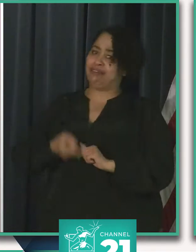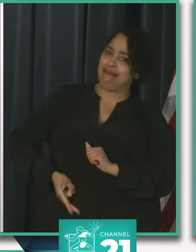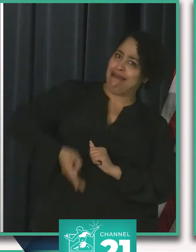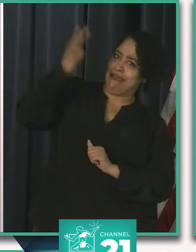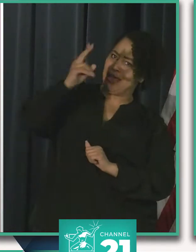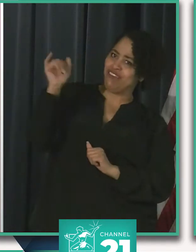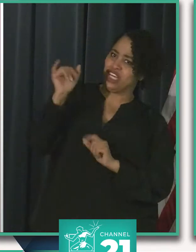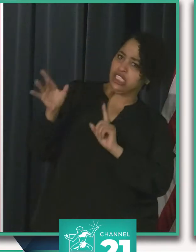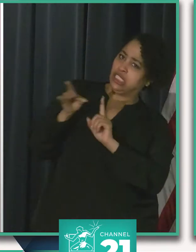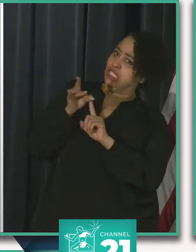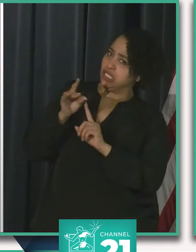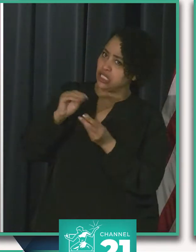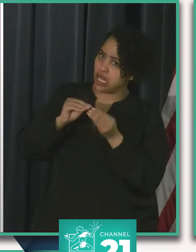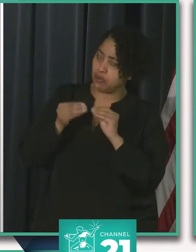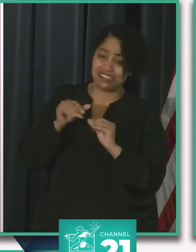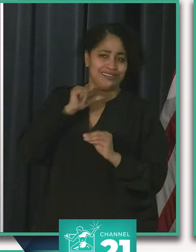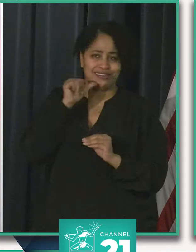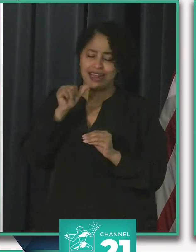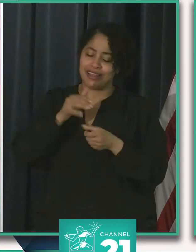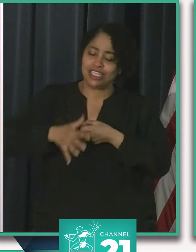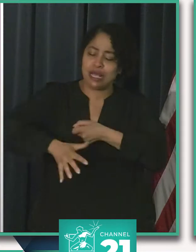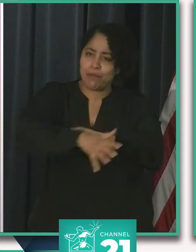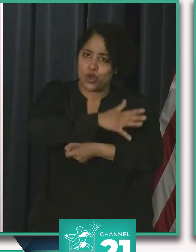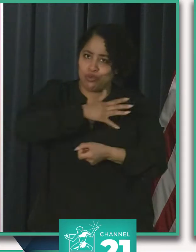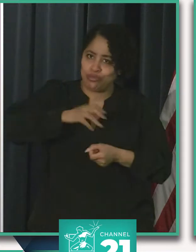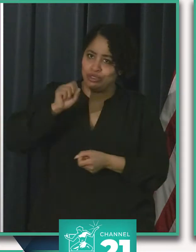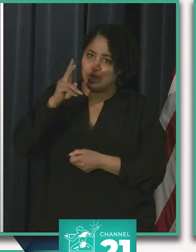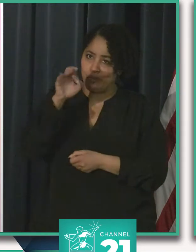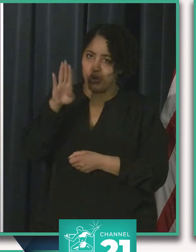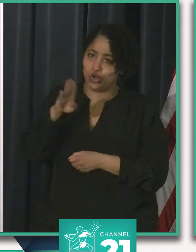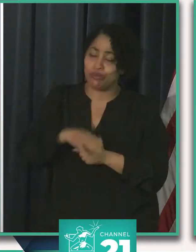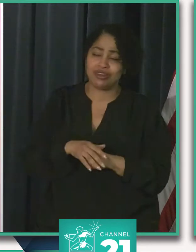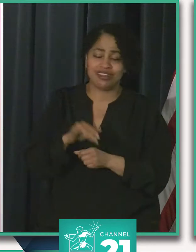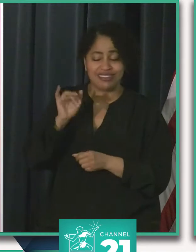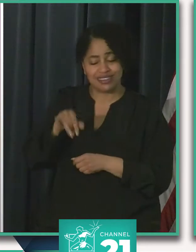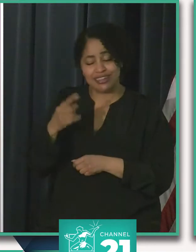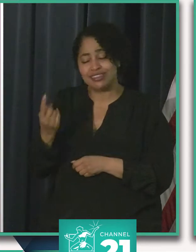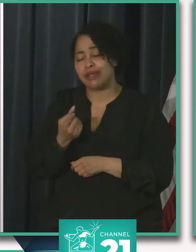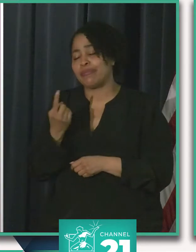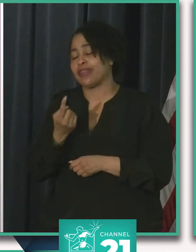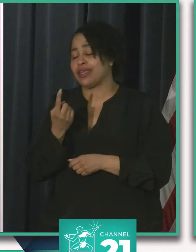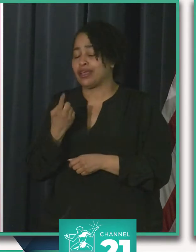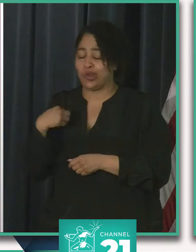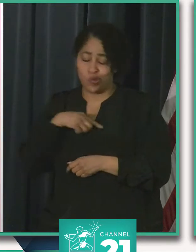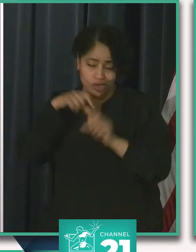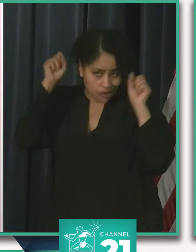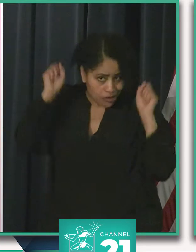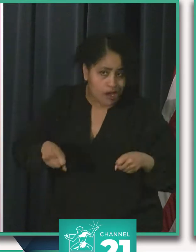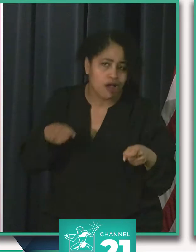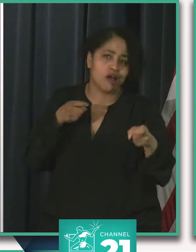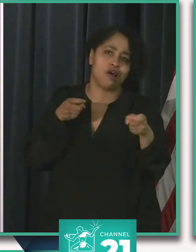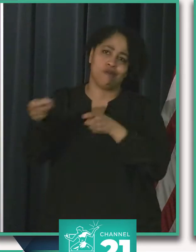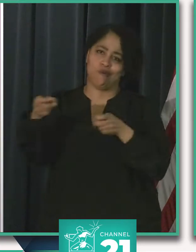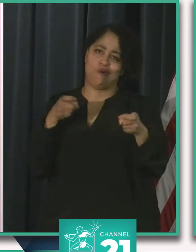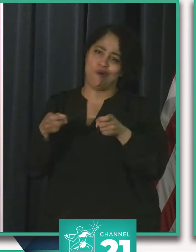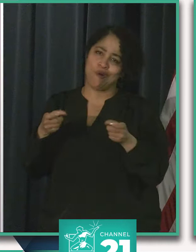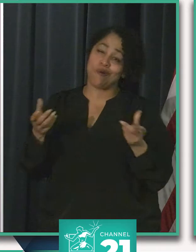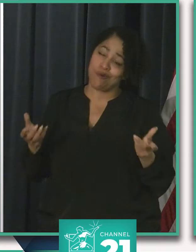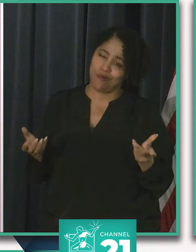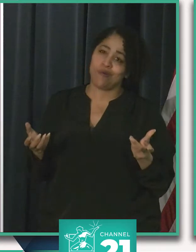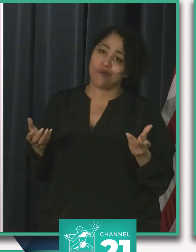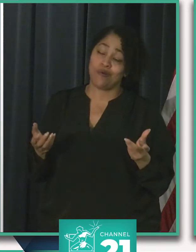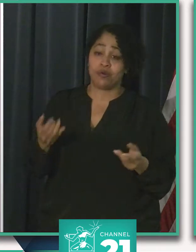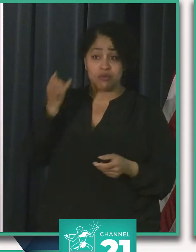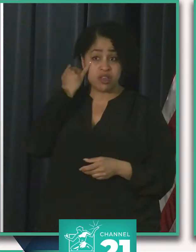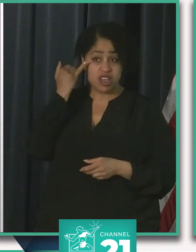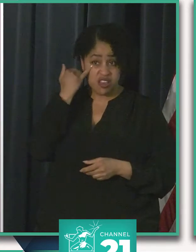rate, not the suburbs. This is something that's within our control.